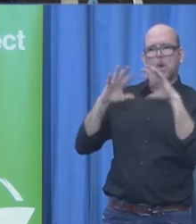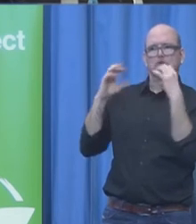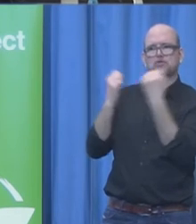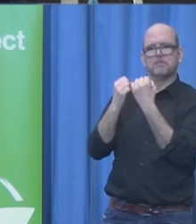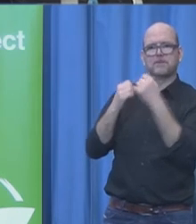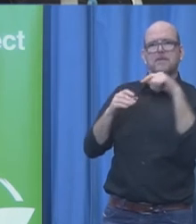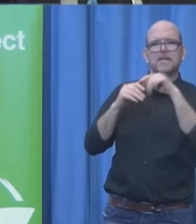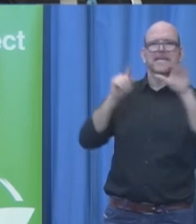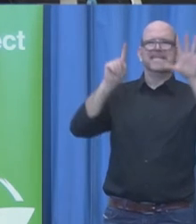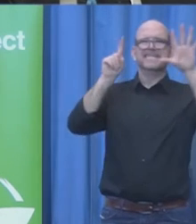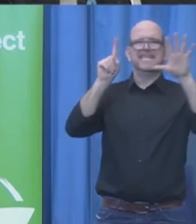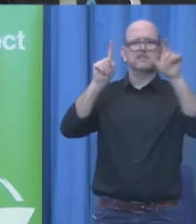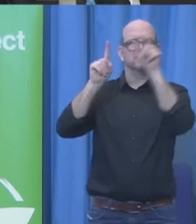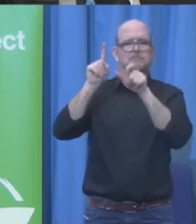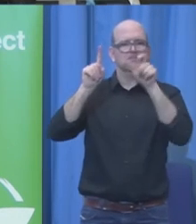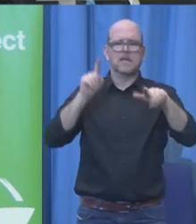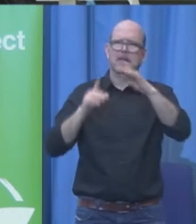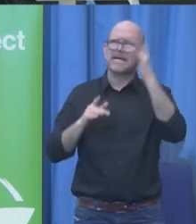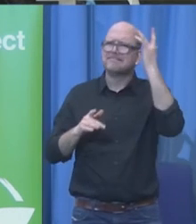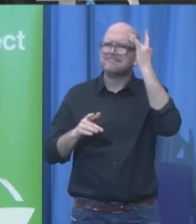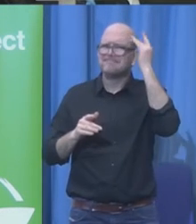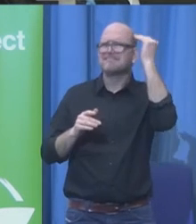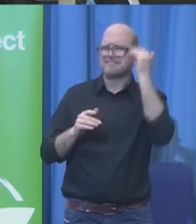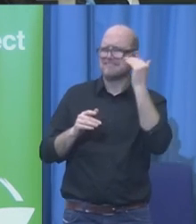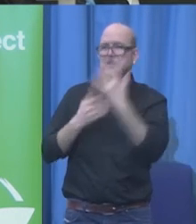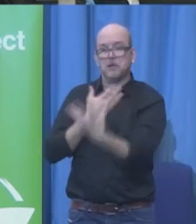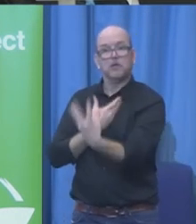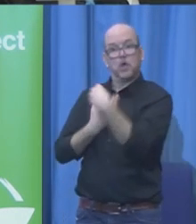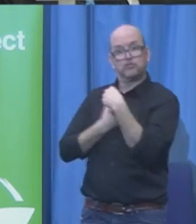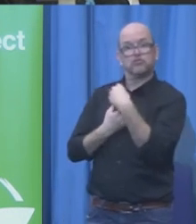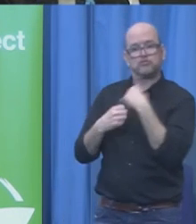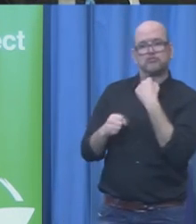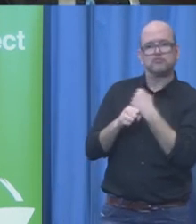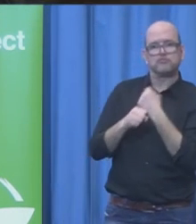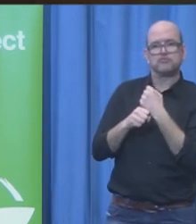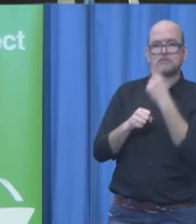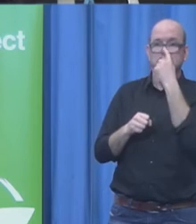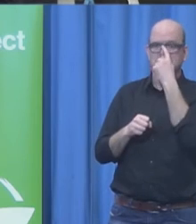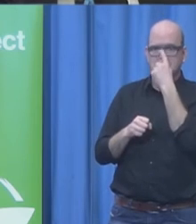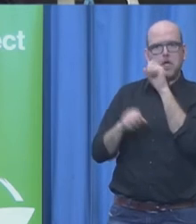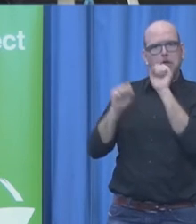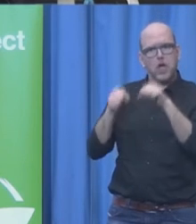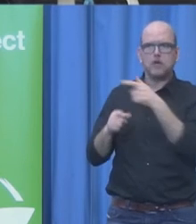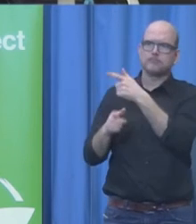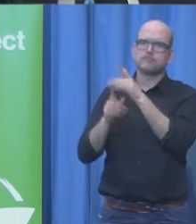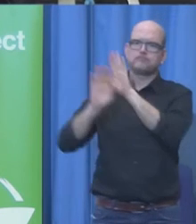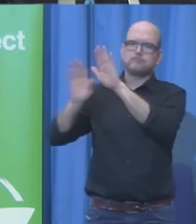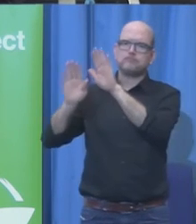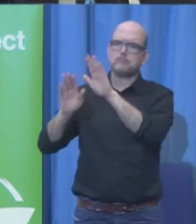learning disability, and they write the daily writing